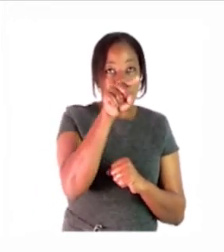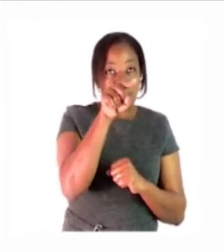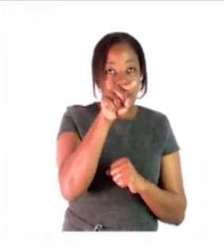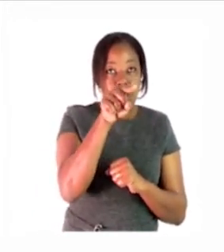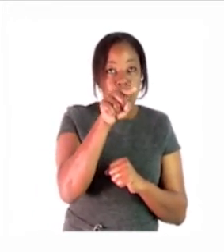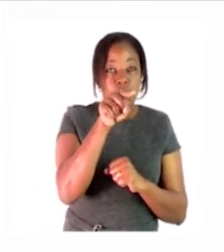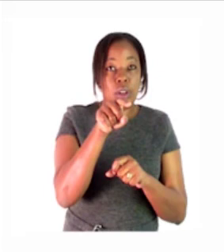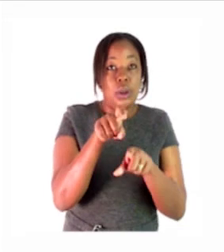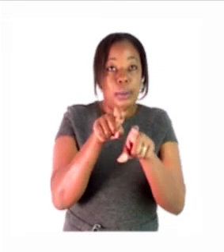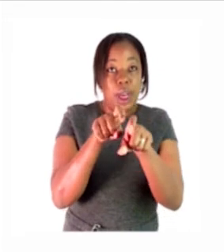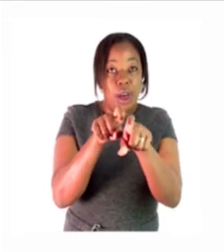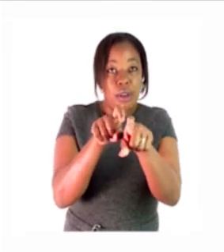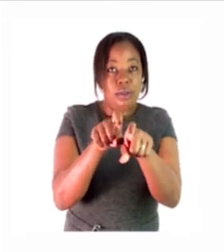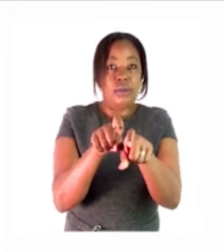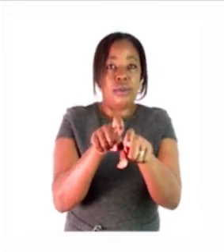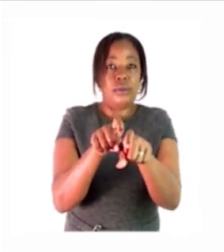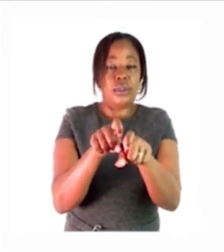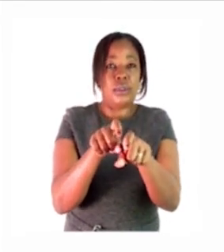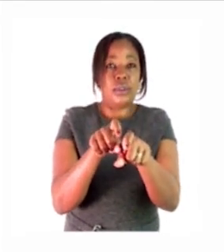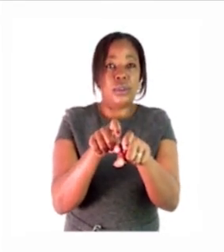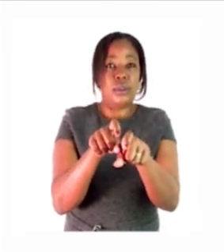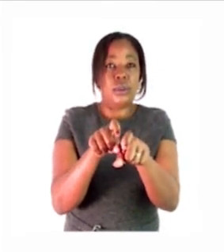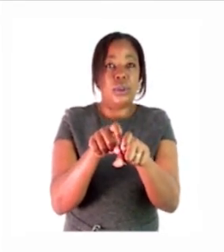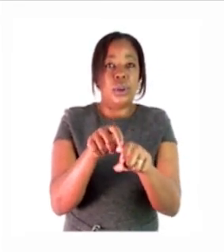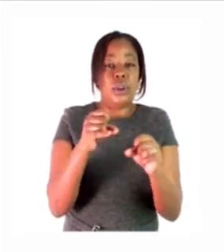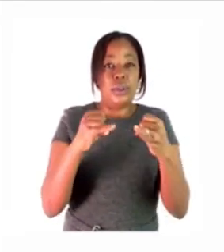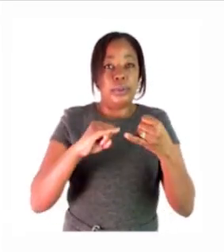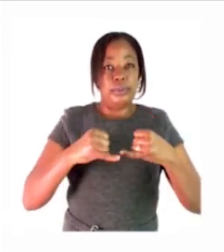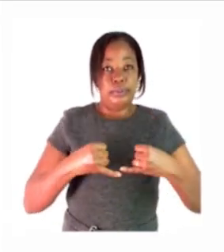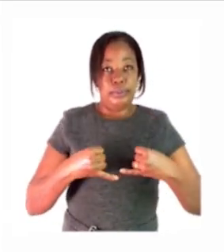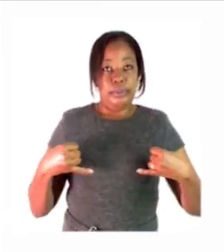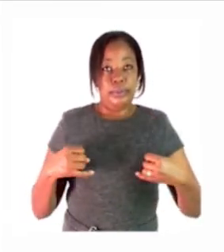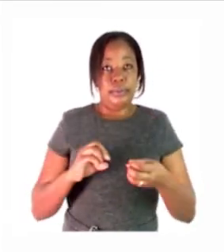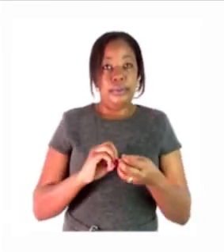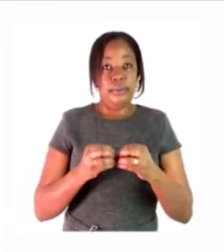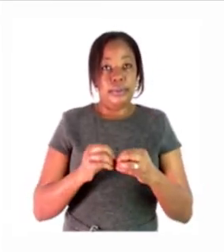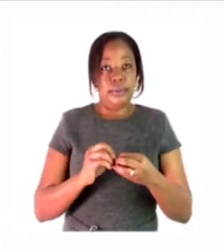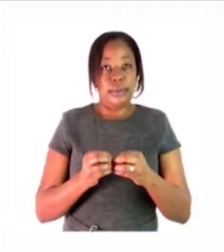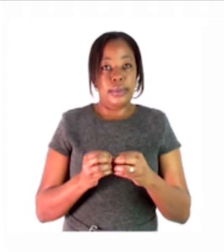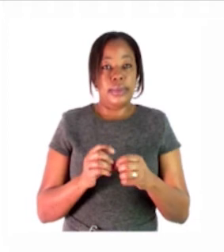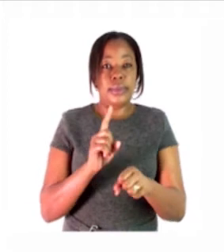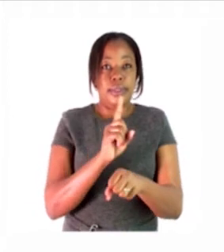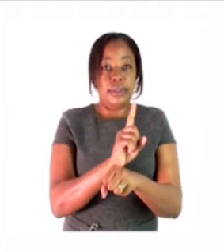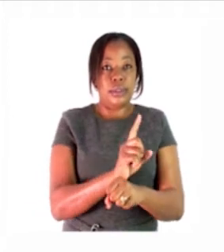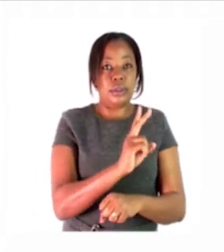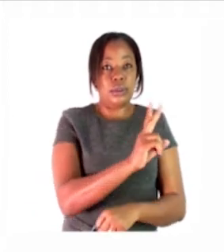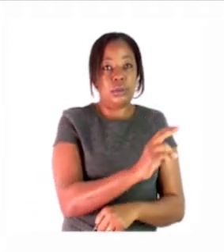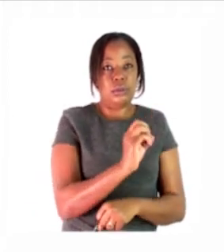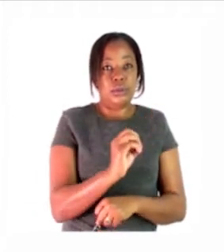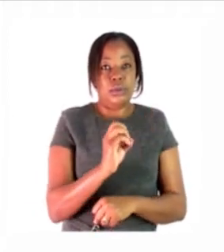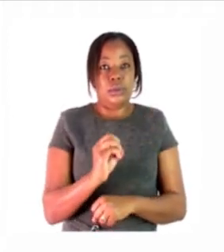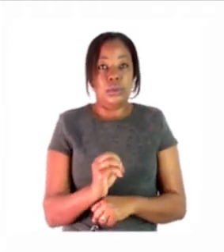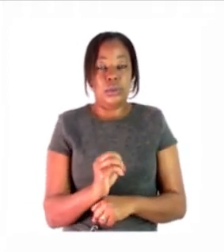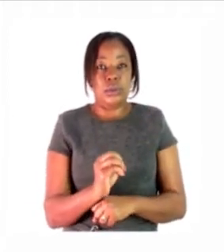is 209. So the first one on the first line is 200. Now